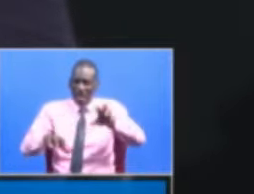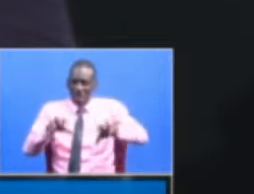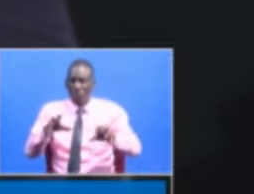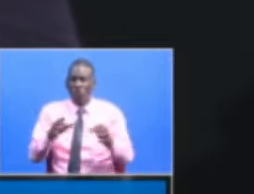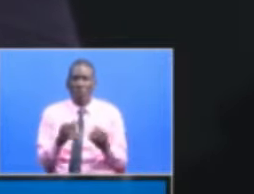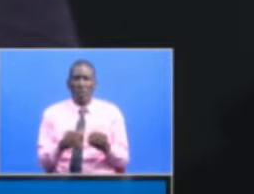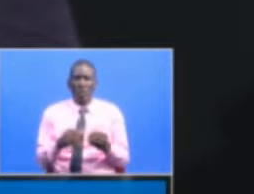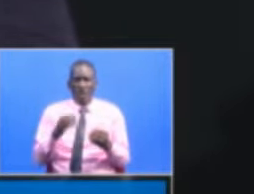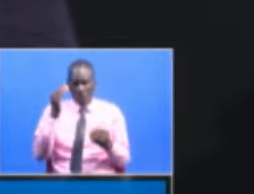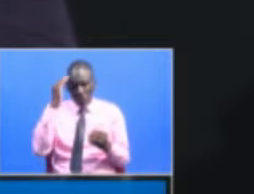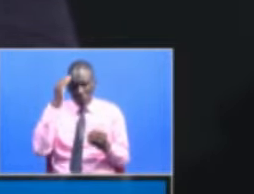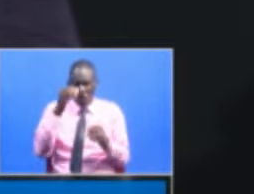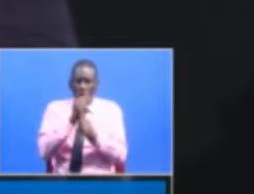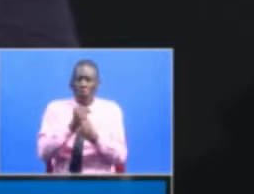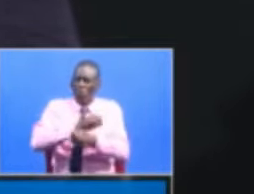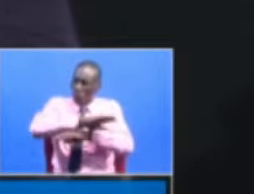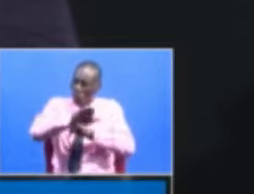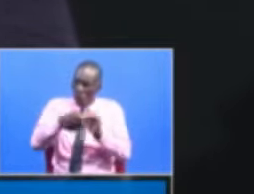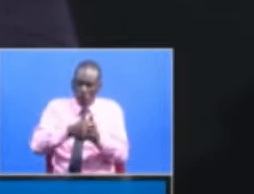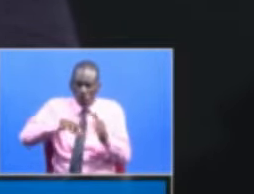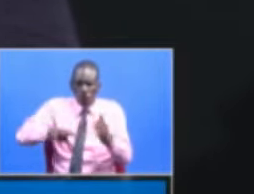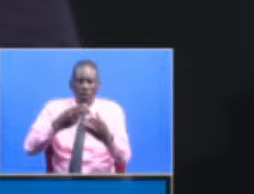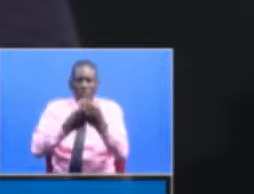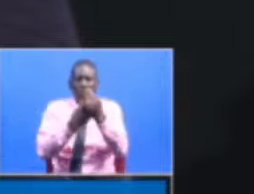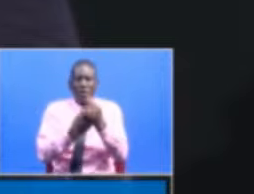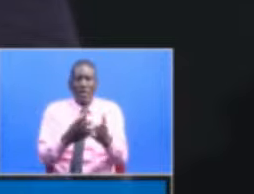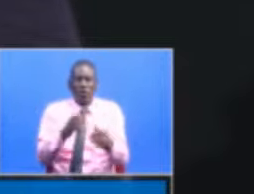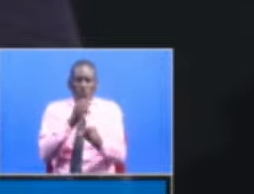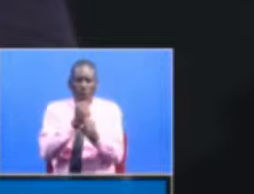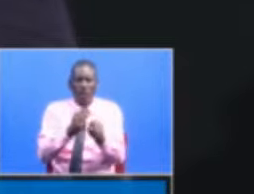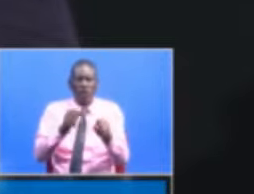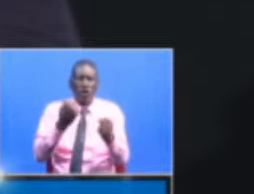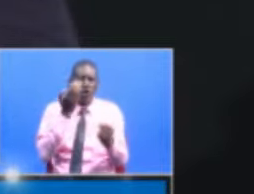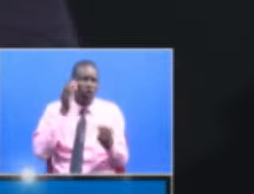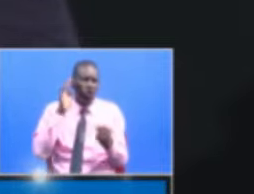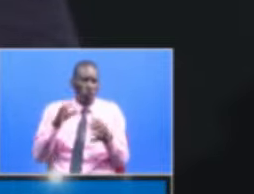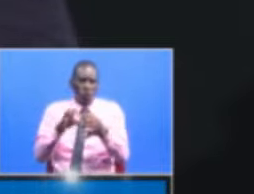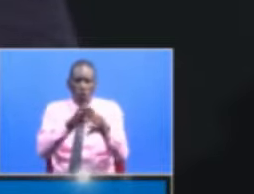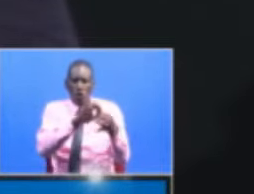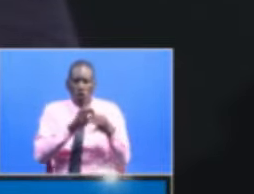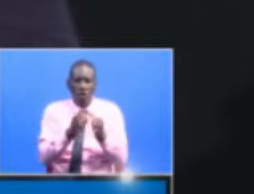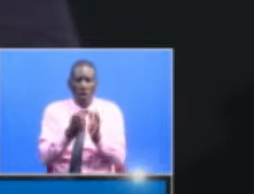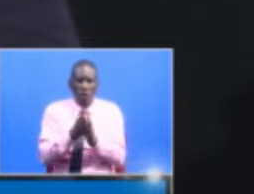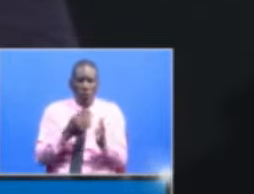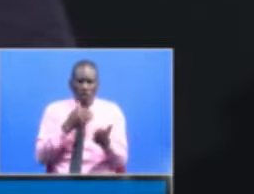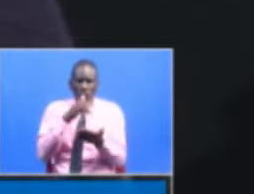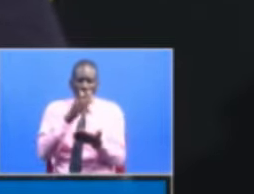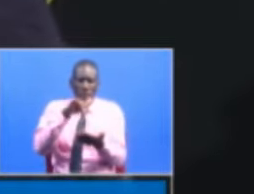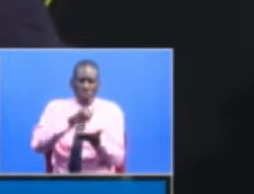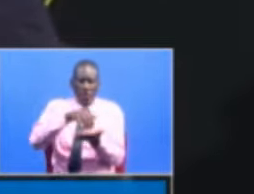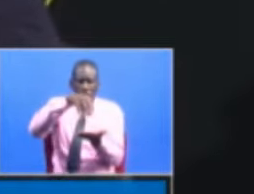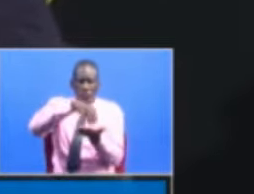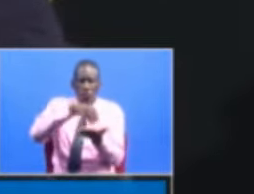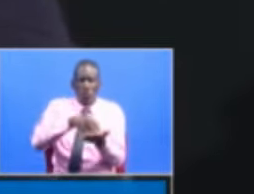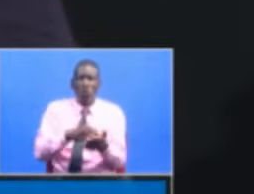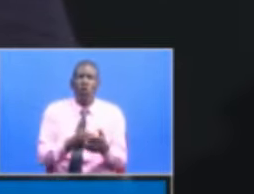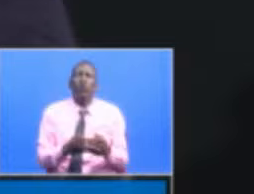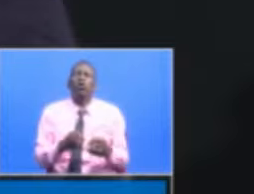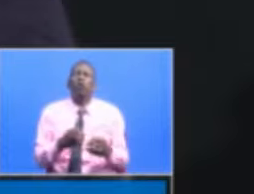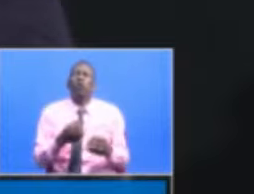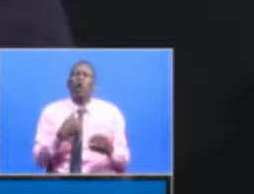work with all the development partners that work in Isiolo. And we coordinate and we have that platform called County Steering